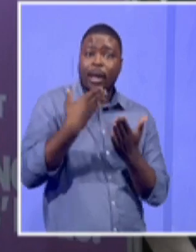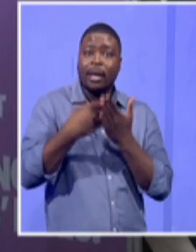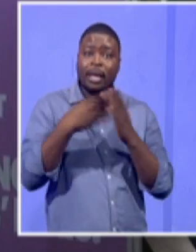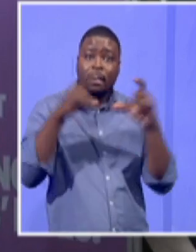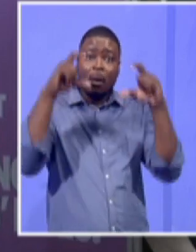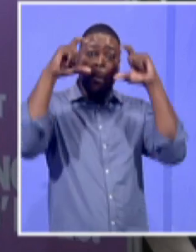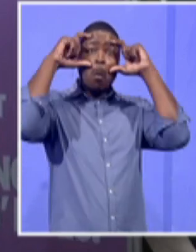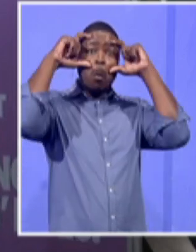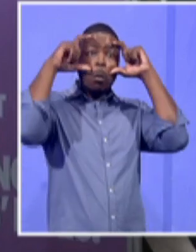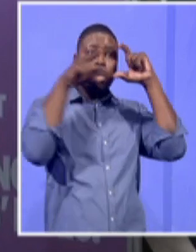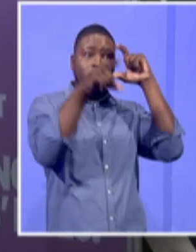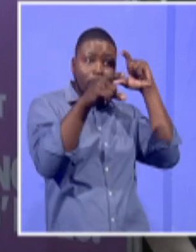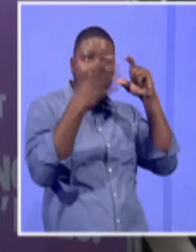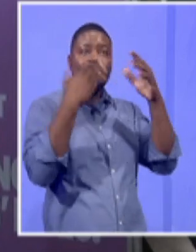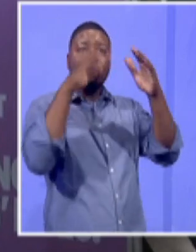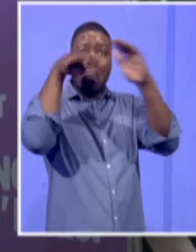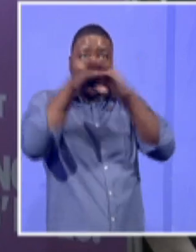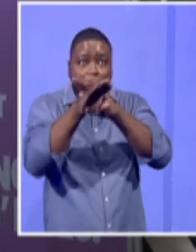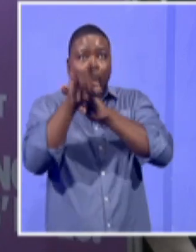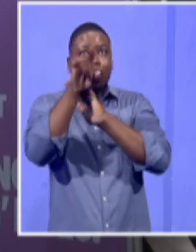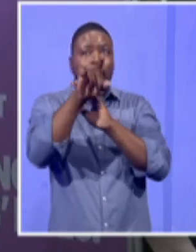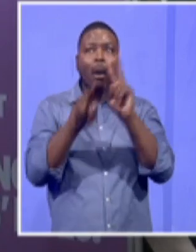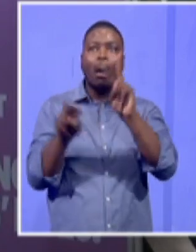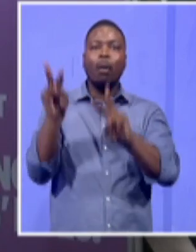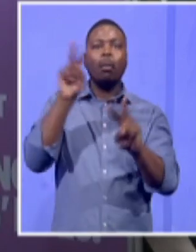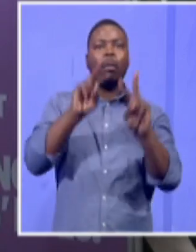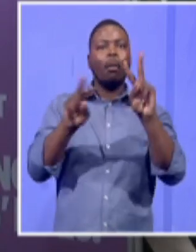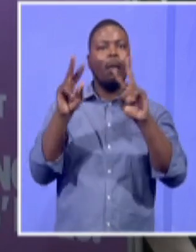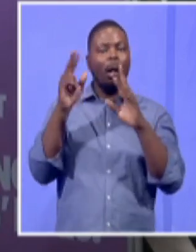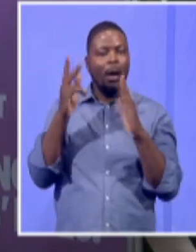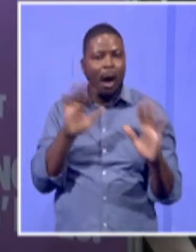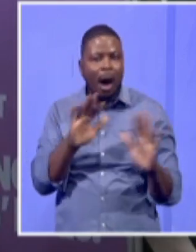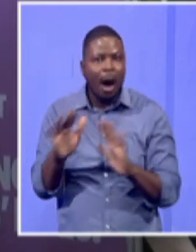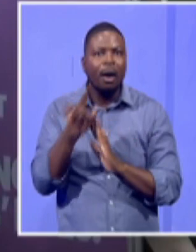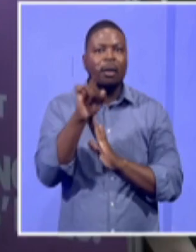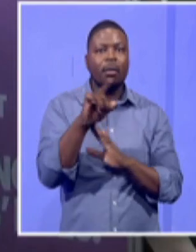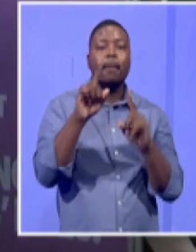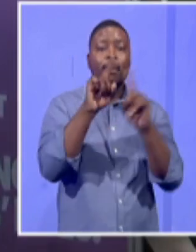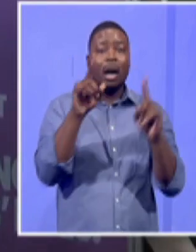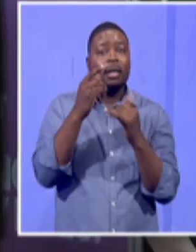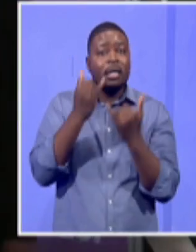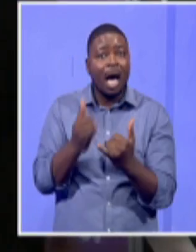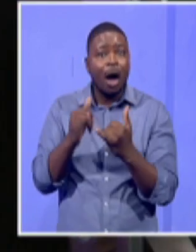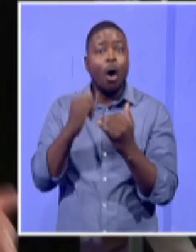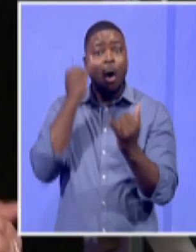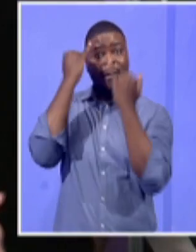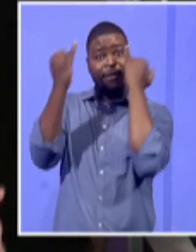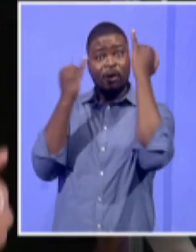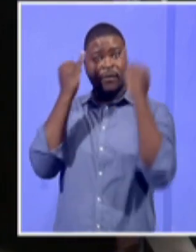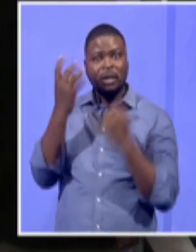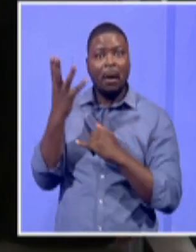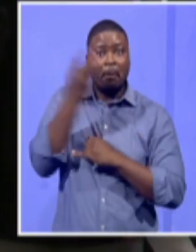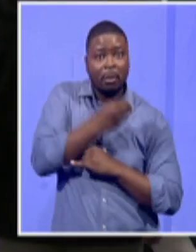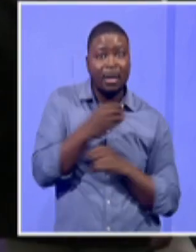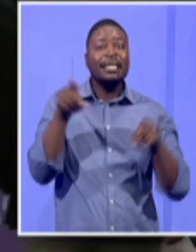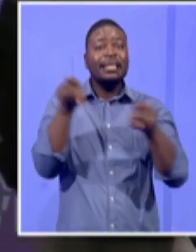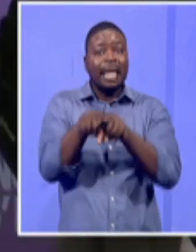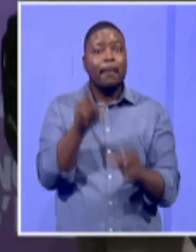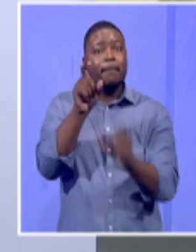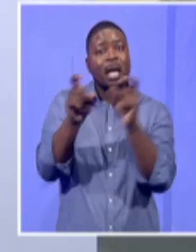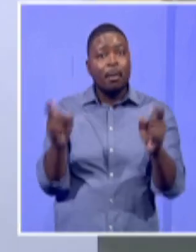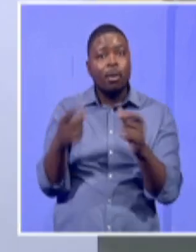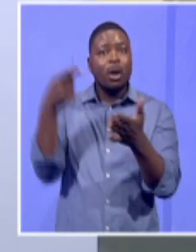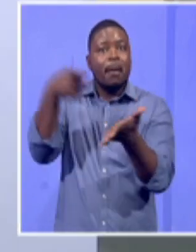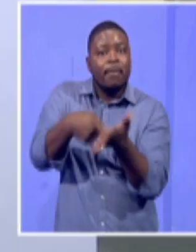into the digital metaverse, where we know that innovations have become so interesting that people are even buying property in things like